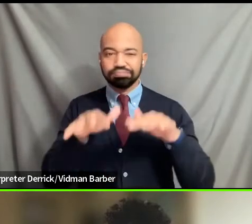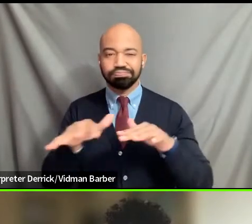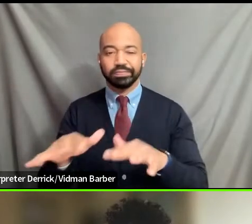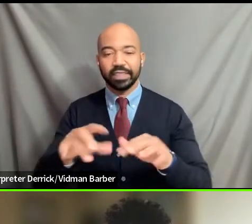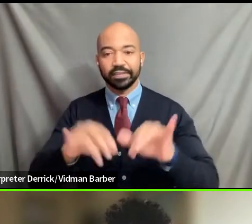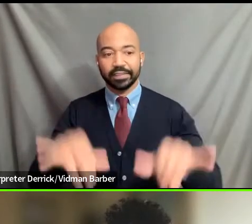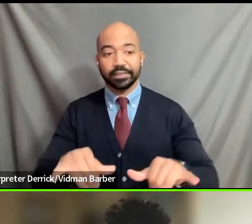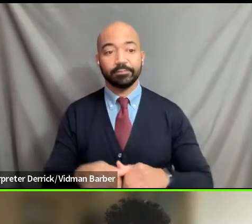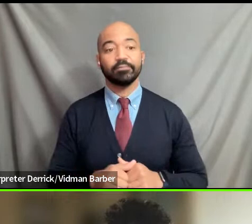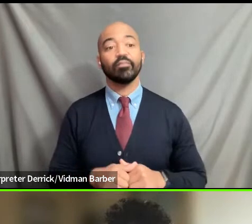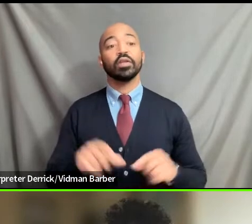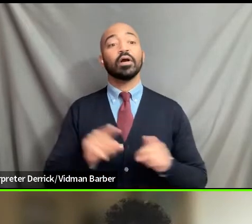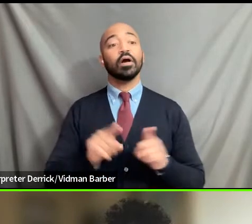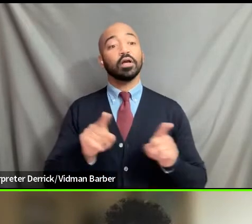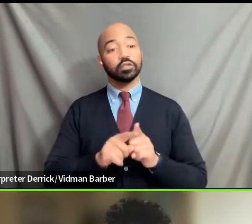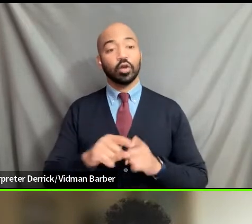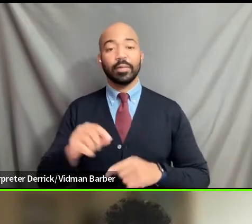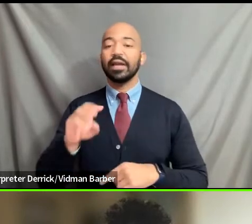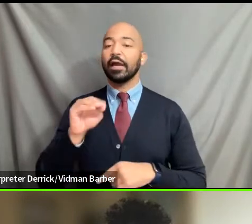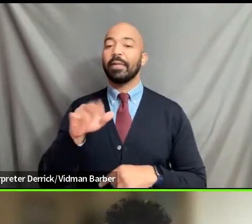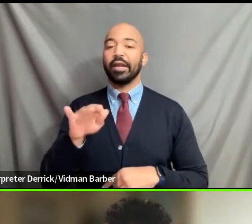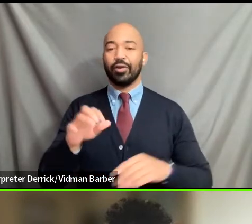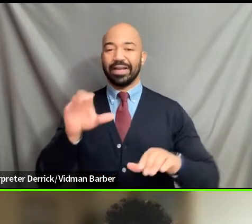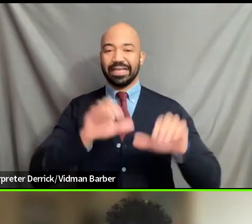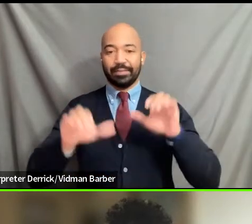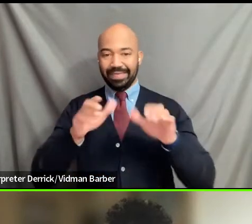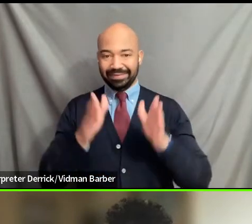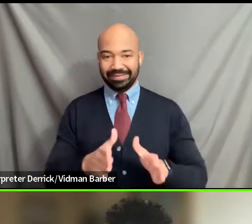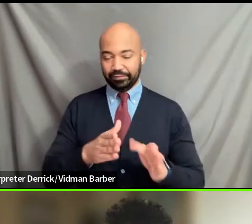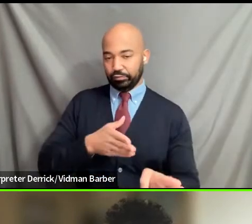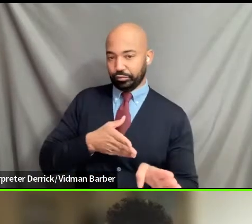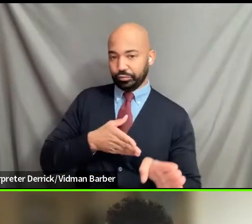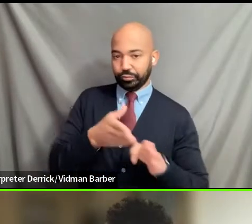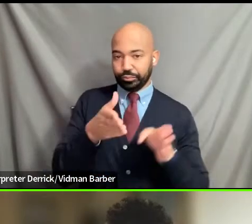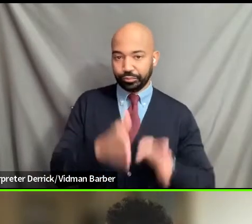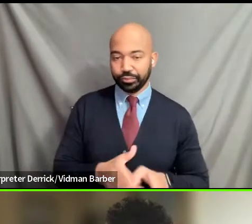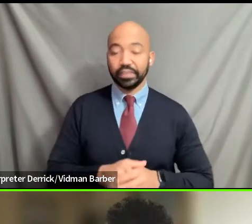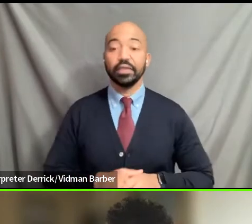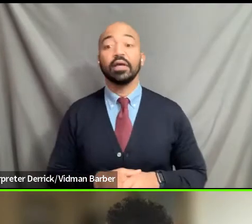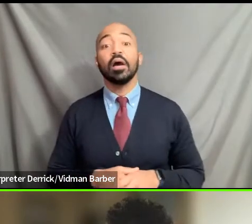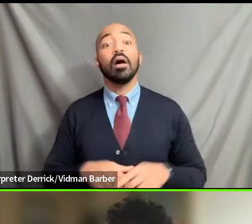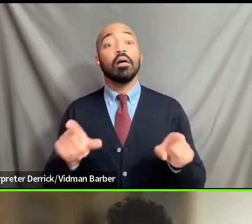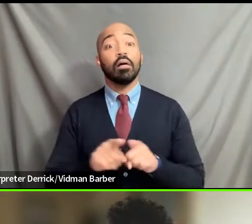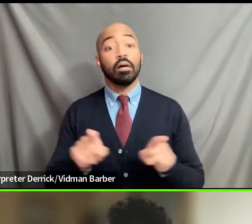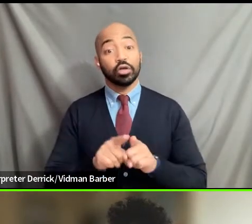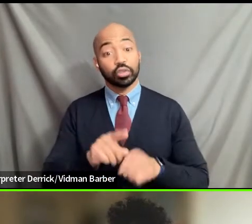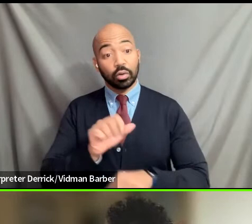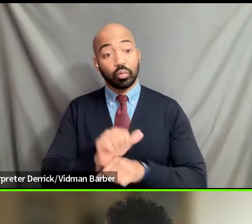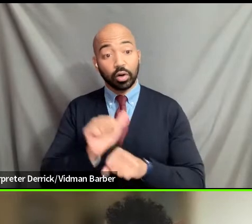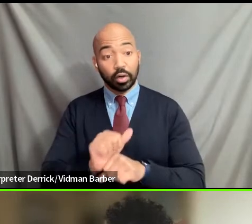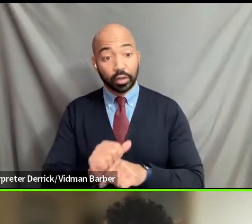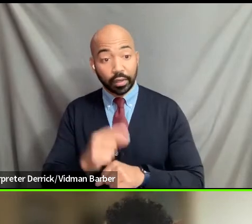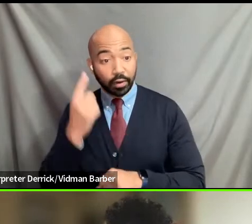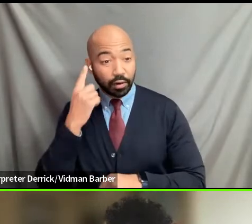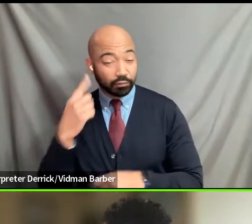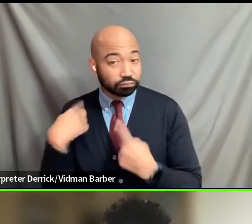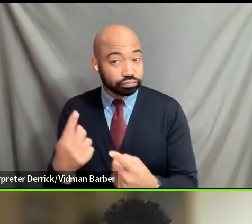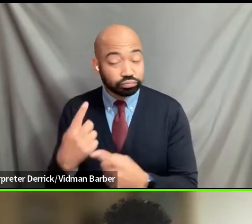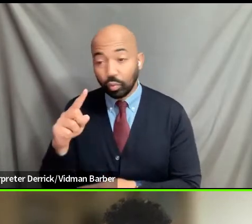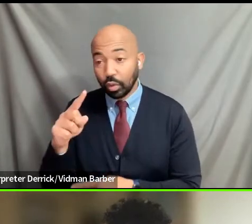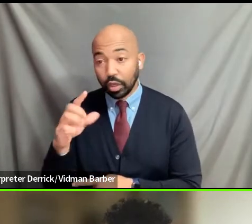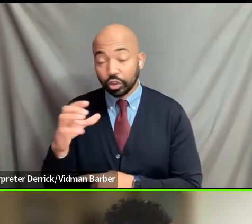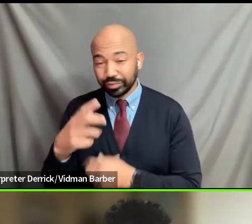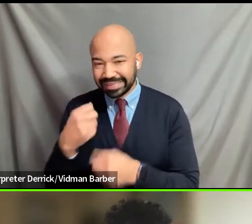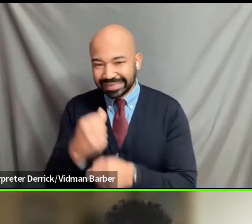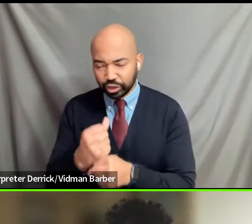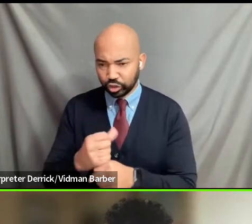a paleoceanographer and marine biogeochemist by training, and I work on the California current over the past 100 years, and so I